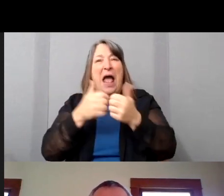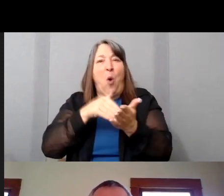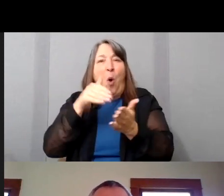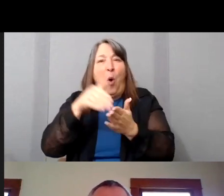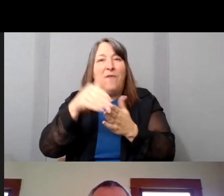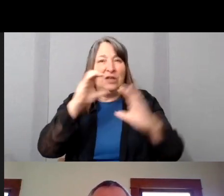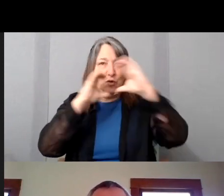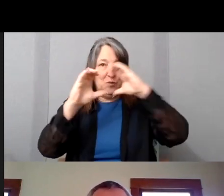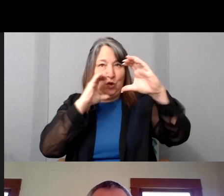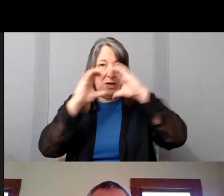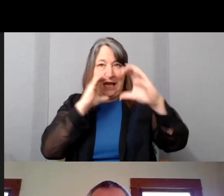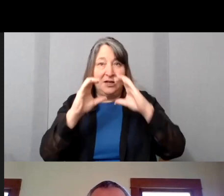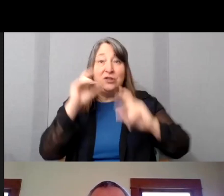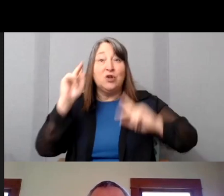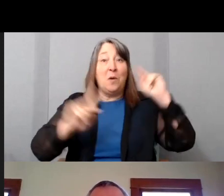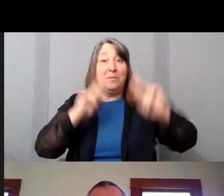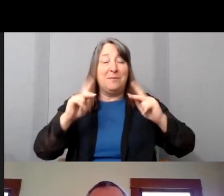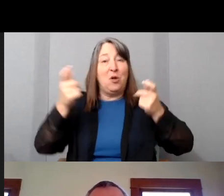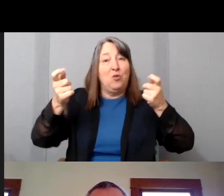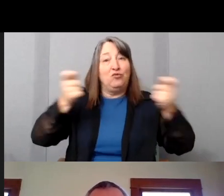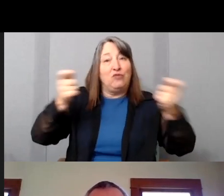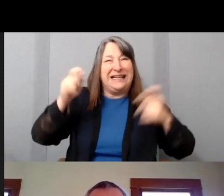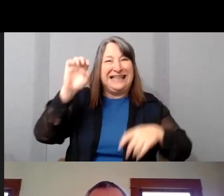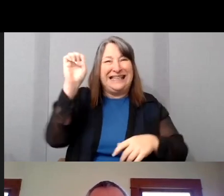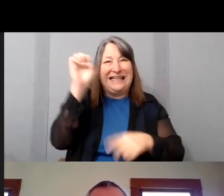think folks running an e-mentoring program need to be